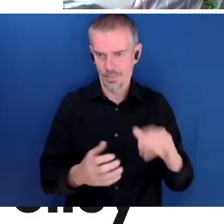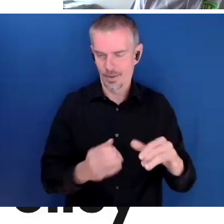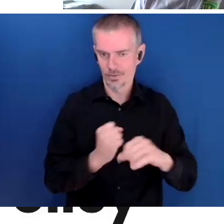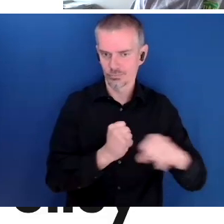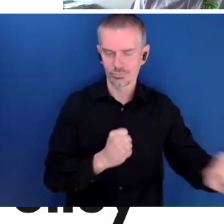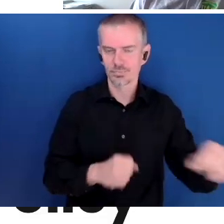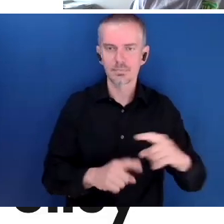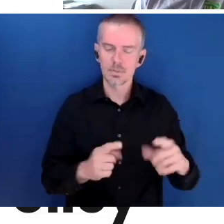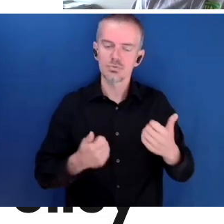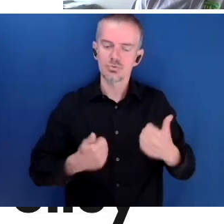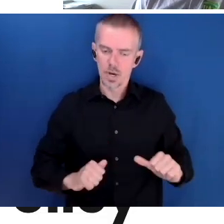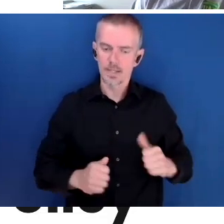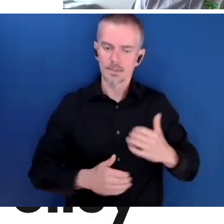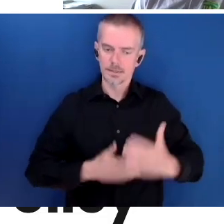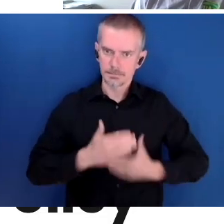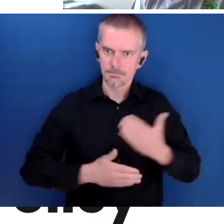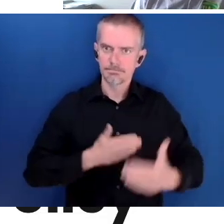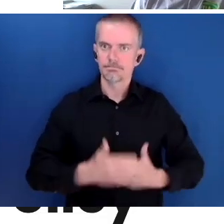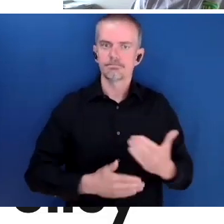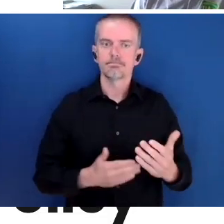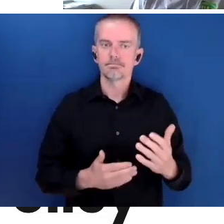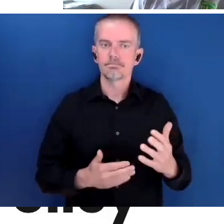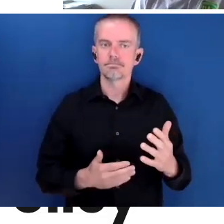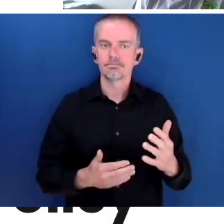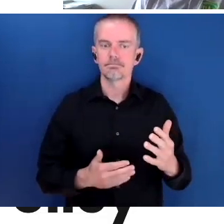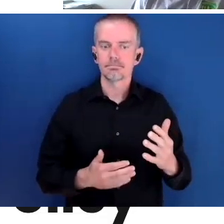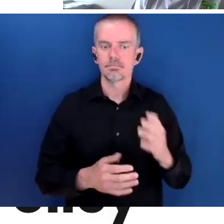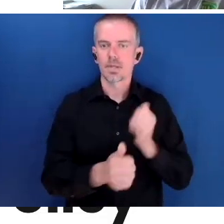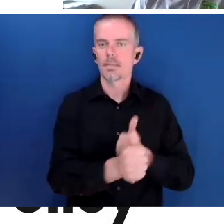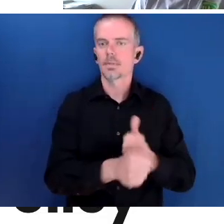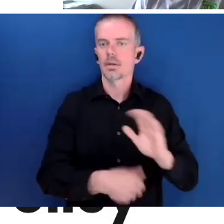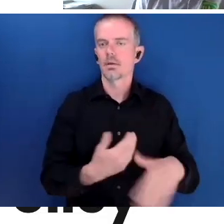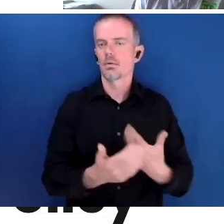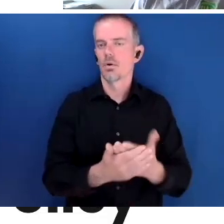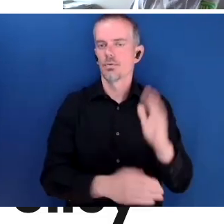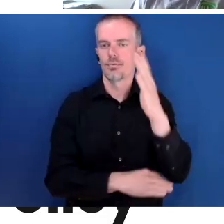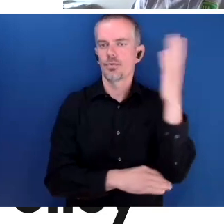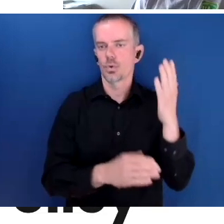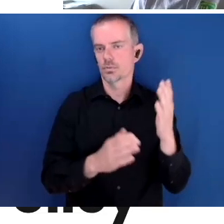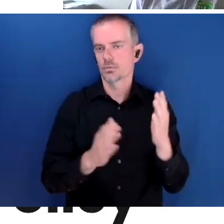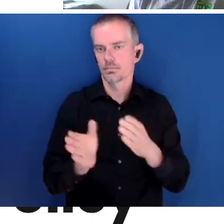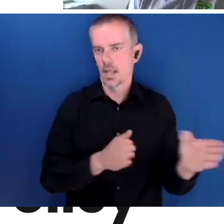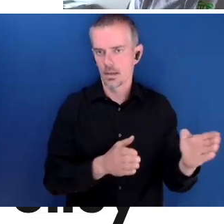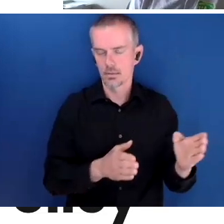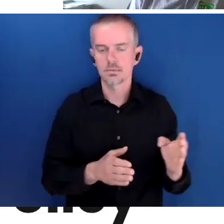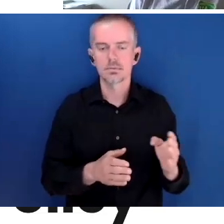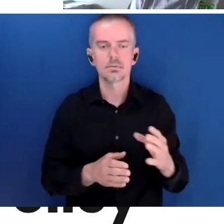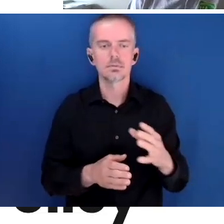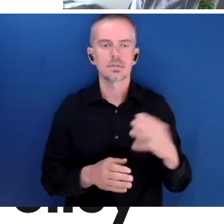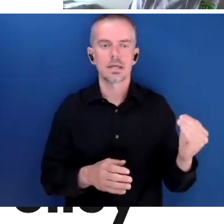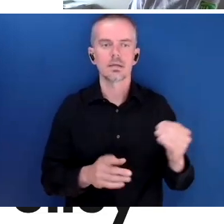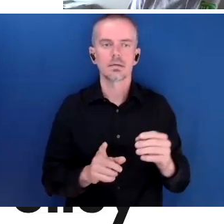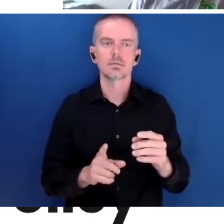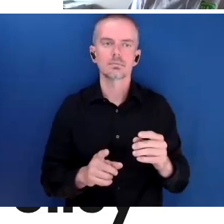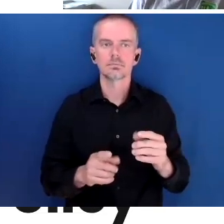we're trying to work through kind of updating those plans and also dealing with a lot of the new things